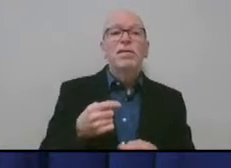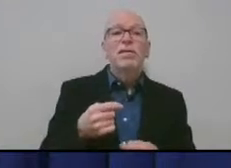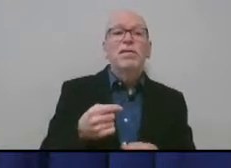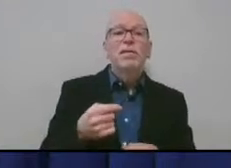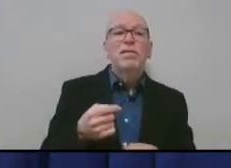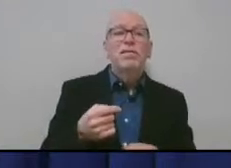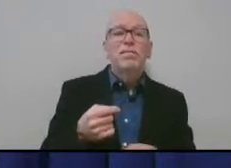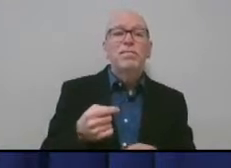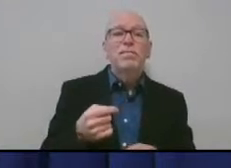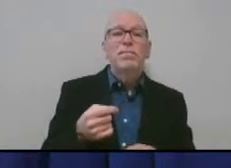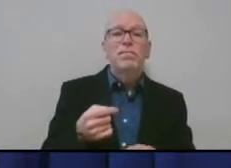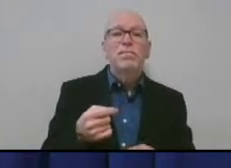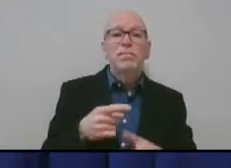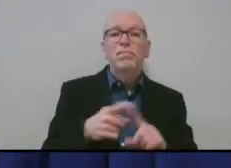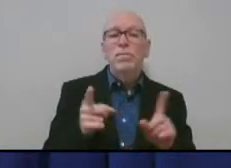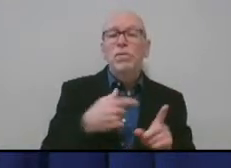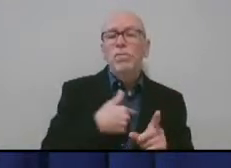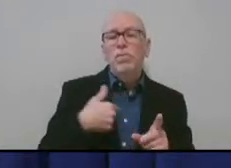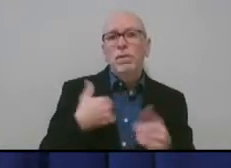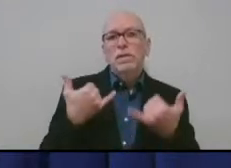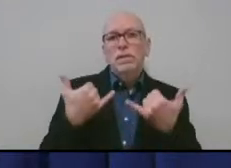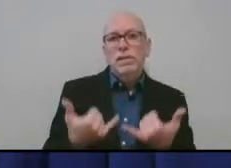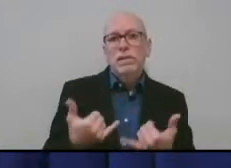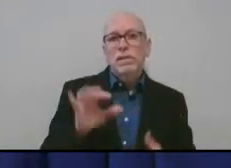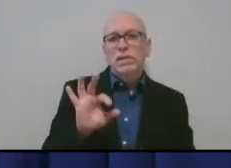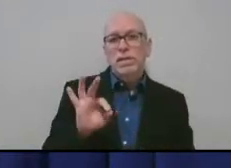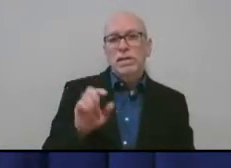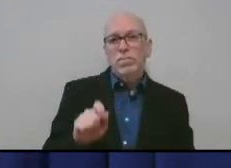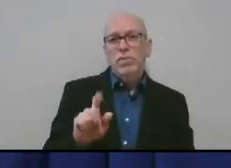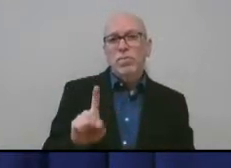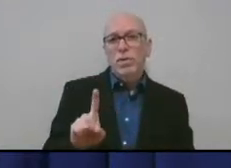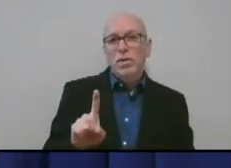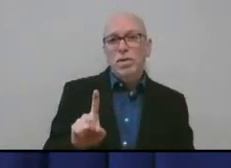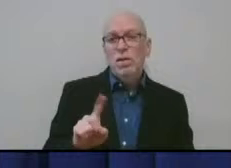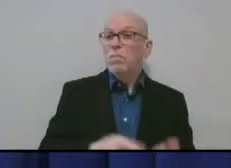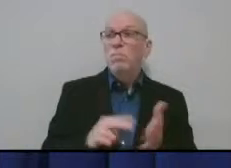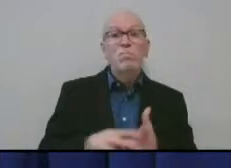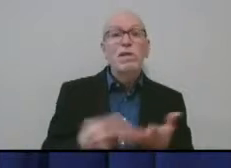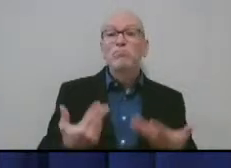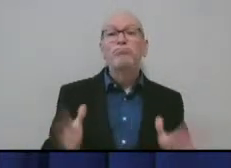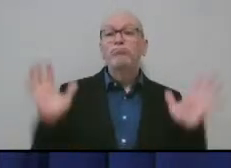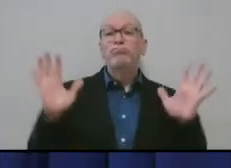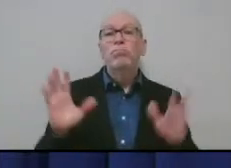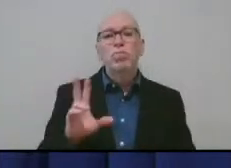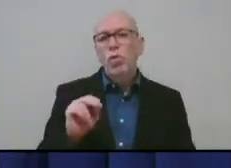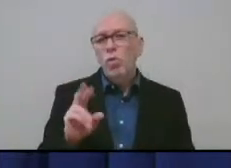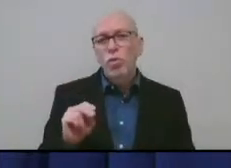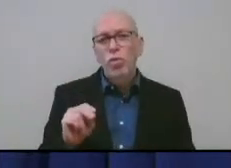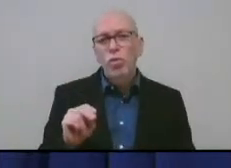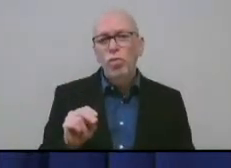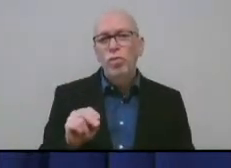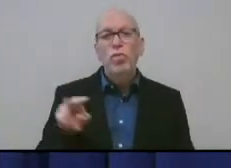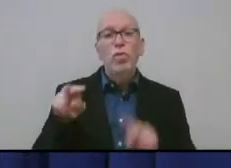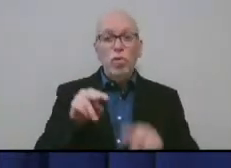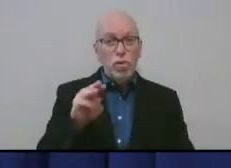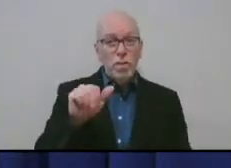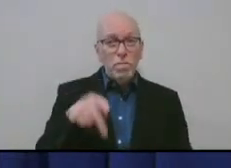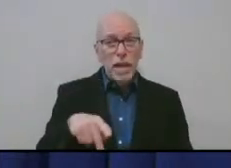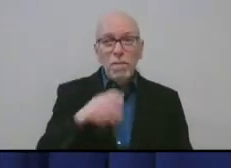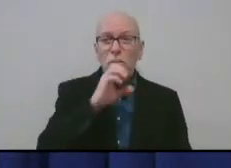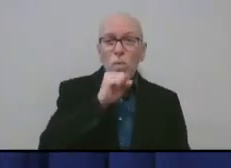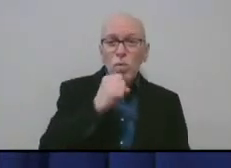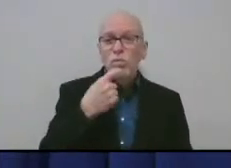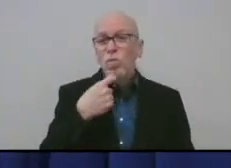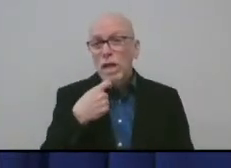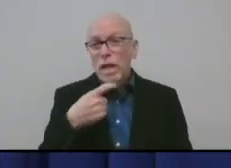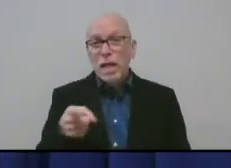but we're now at 9.1. That doesn't mean we're out of the woods. When you looked at the map, when you looked at the orange and the red counties, and that